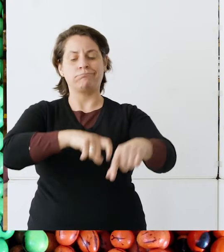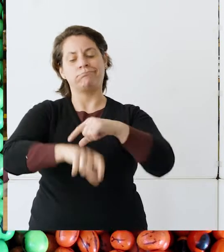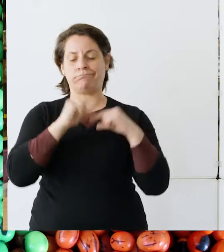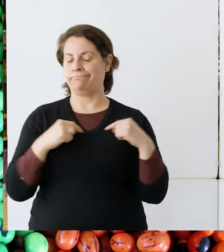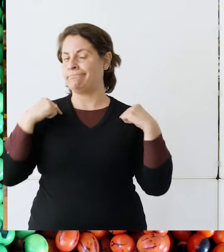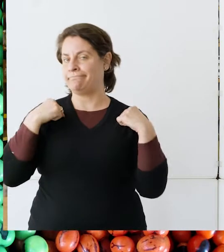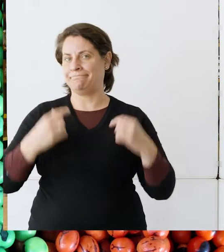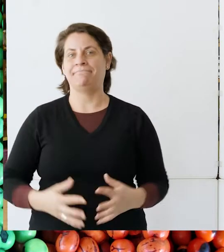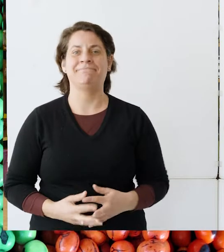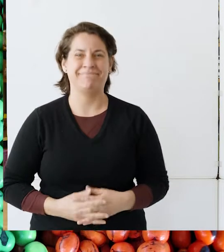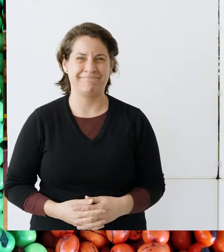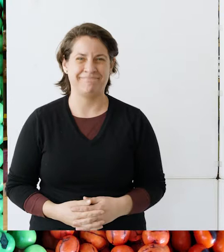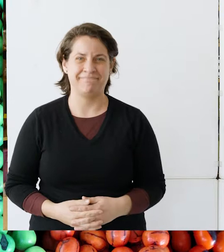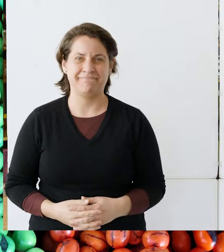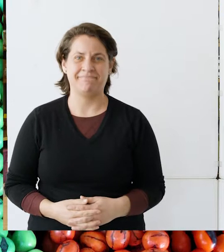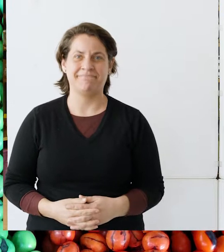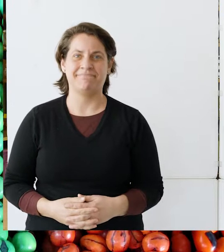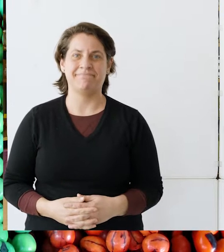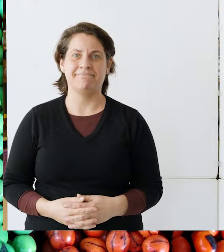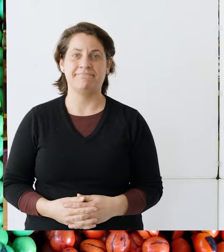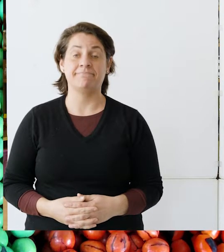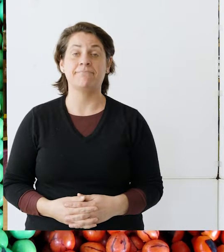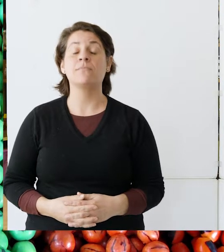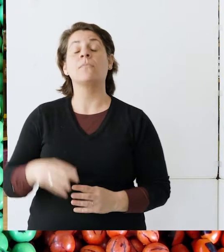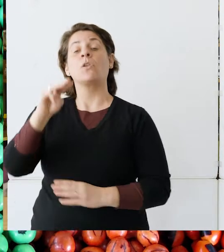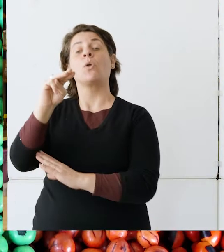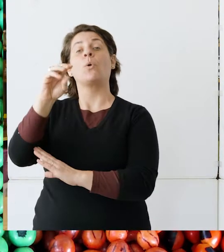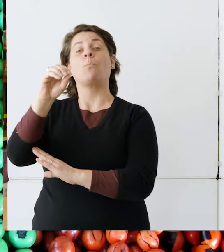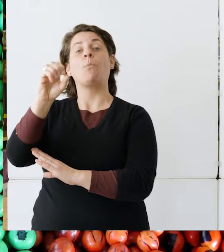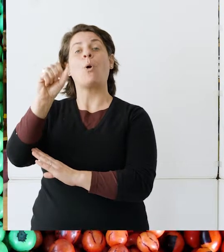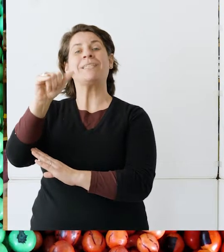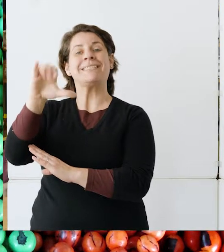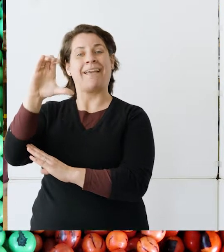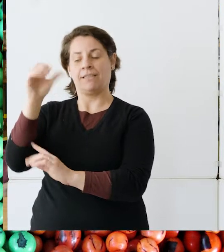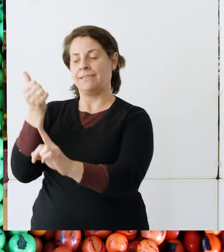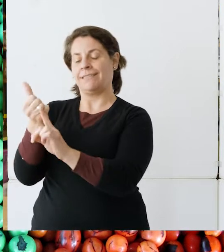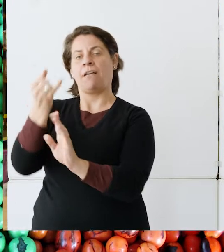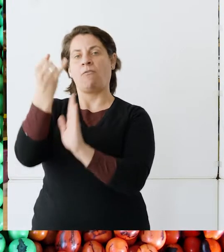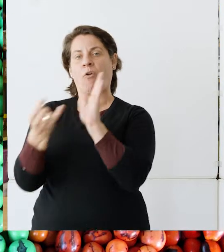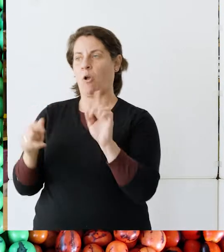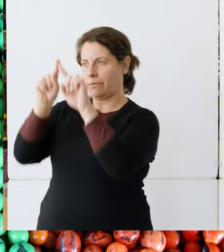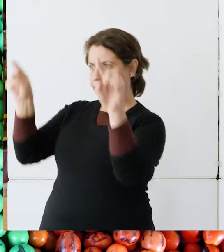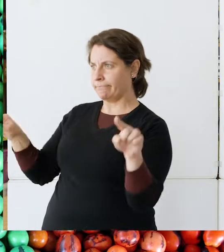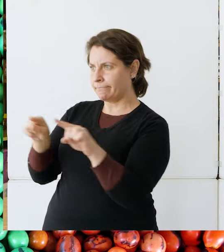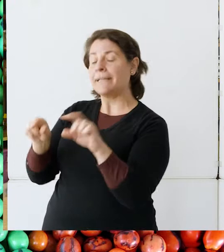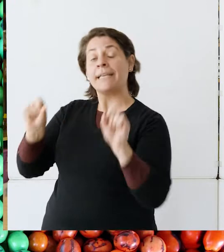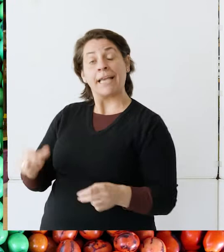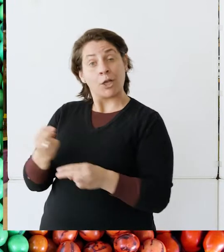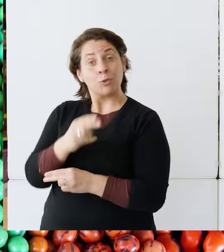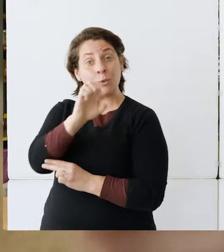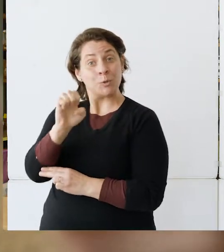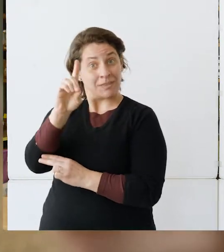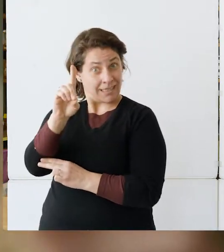Mosaics are another art form that seeds make a good medium for. A mosaic is an image made out of many small pieces. I made